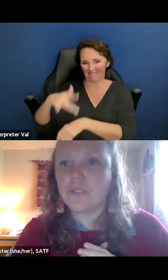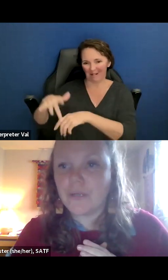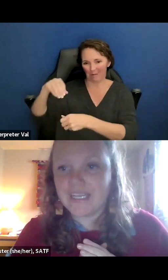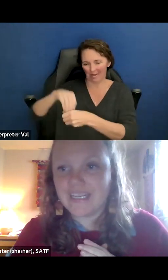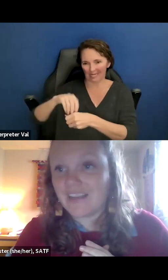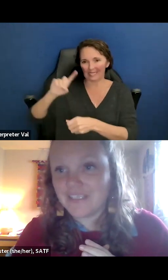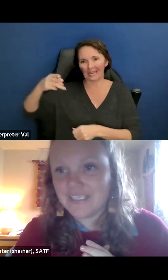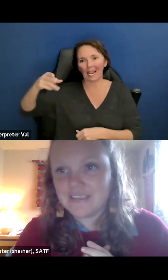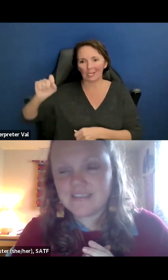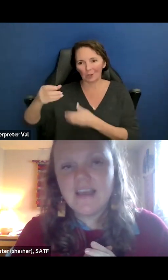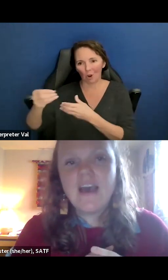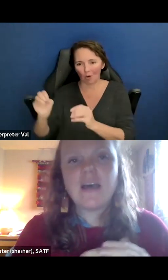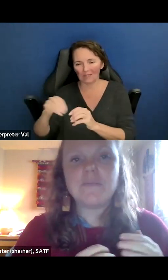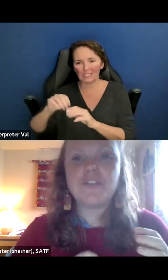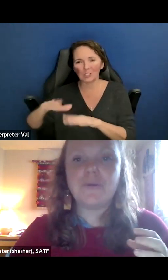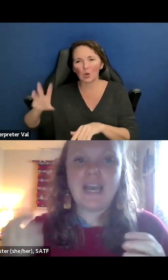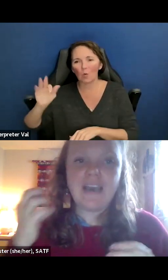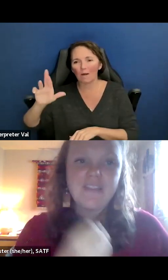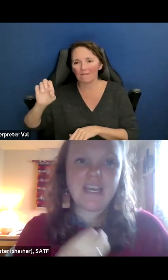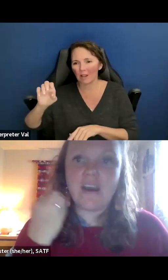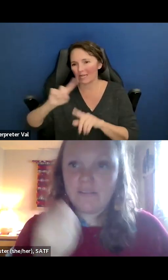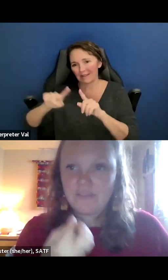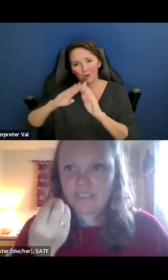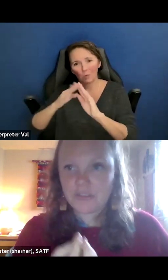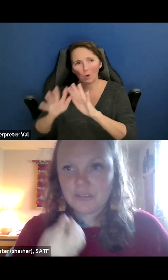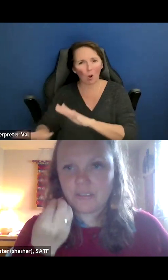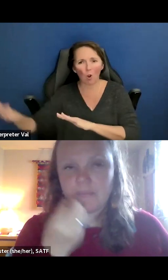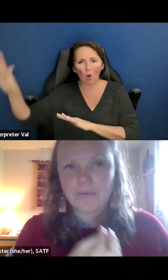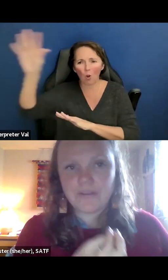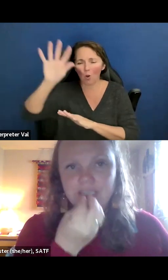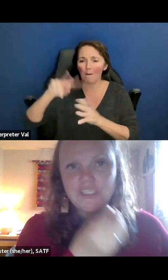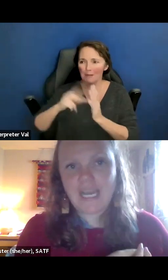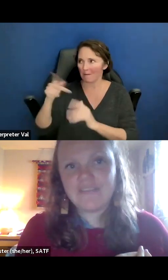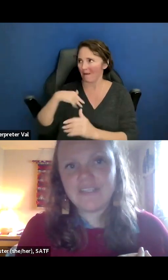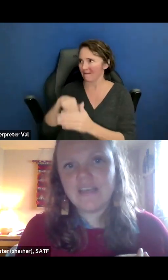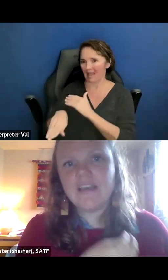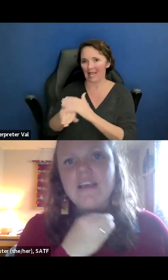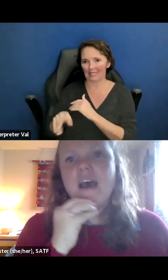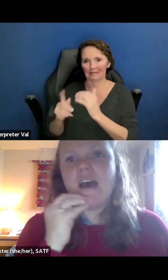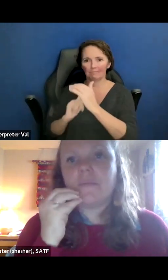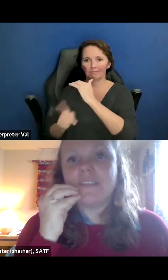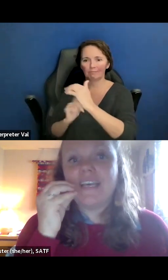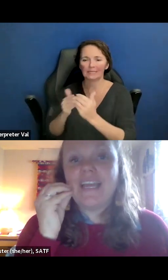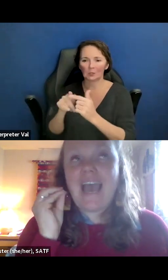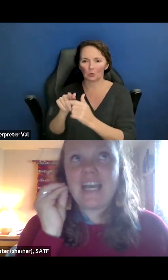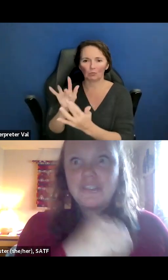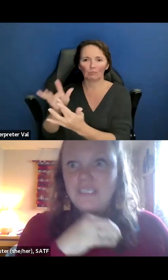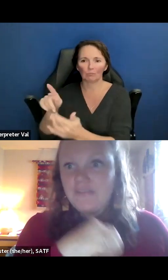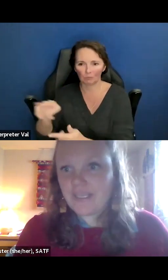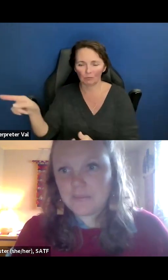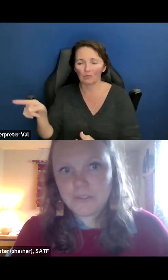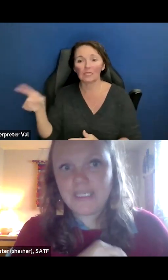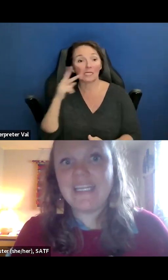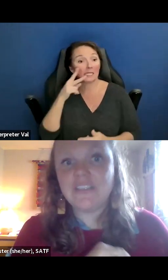with co-located advocates to have that confidential and privileged advocate